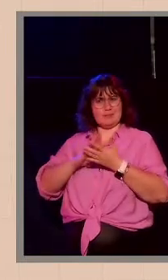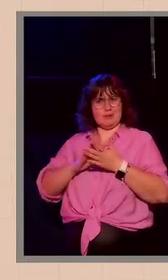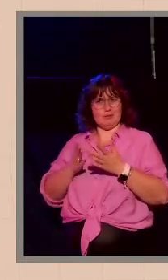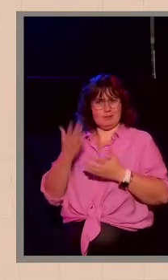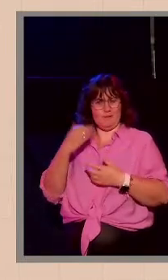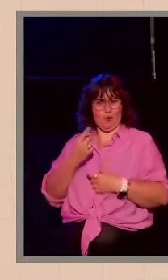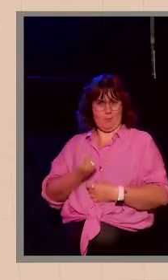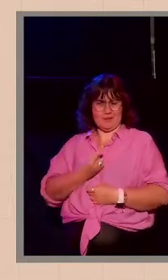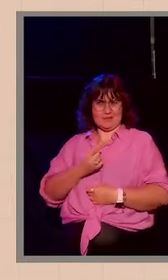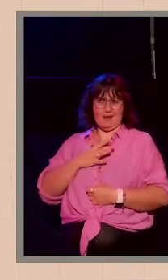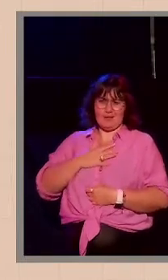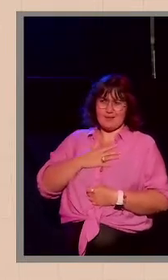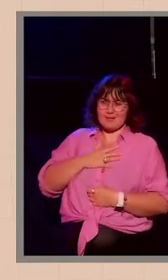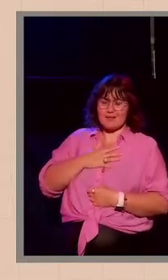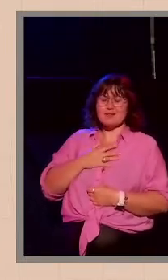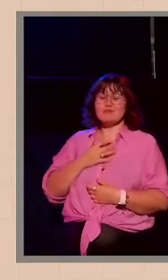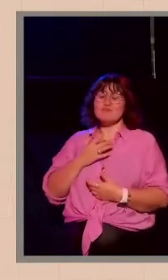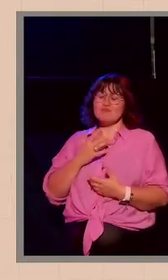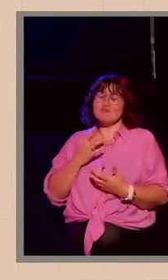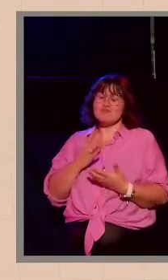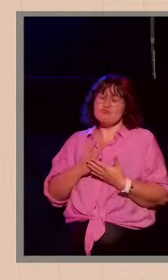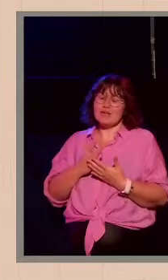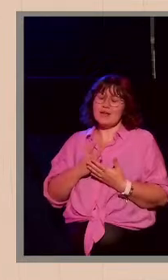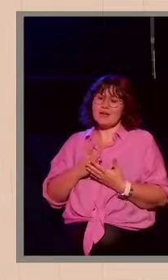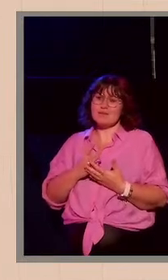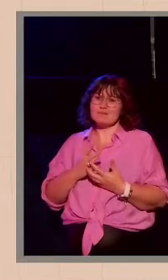I believe